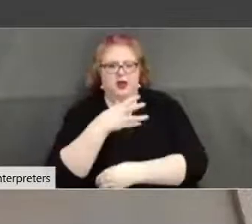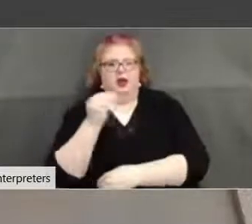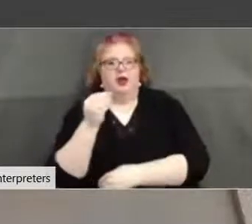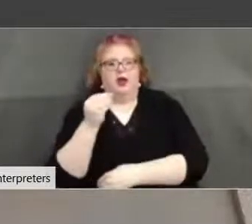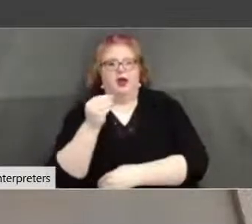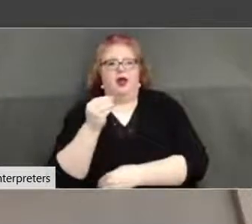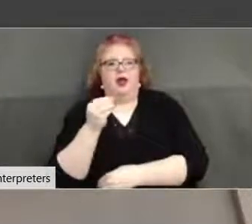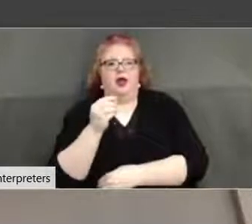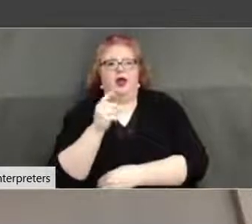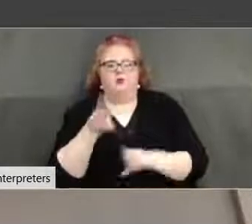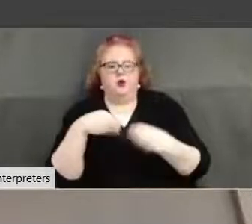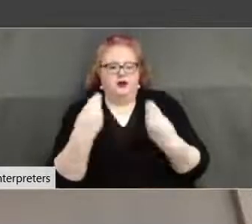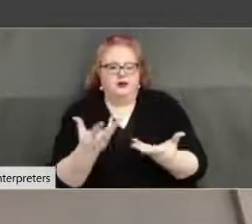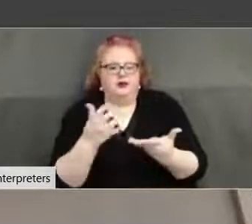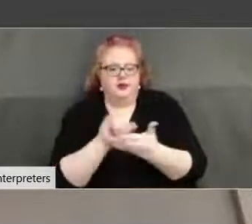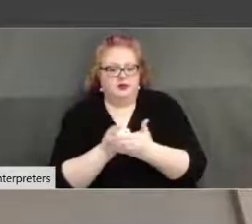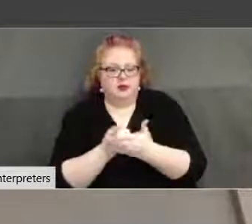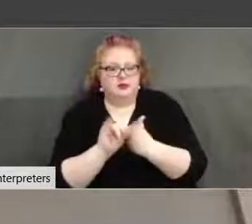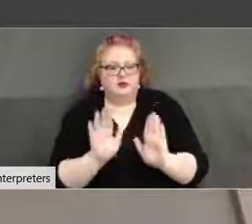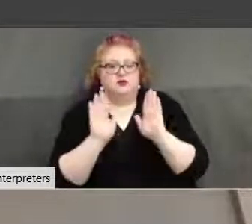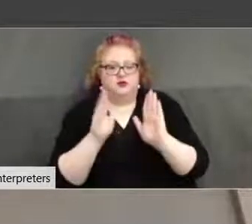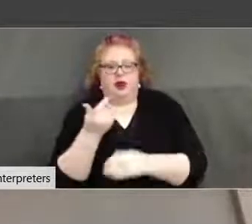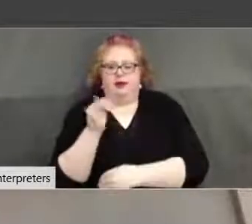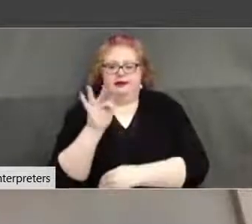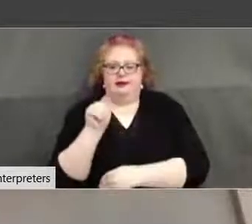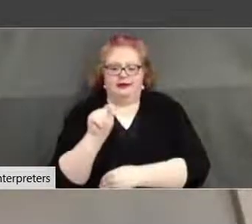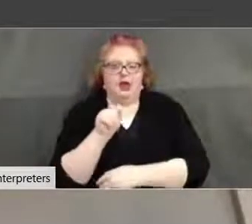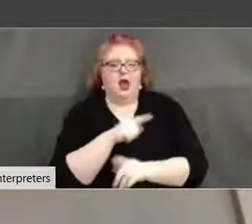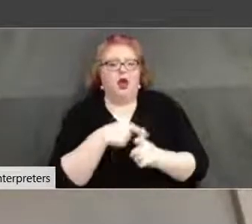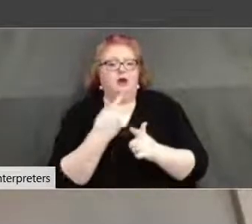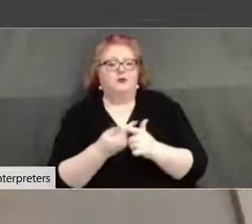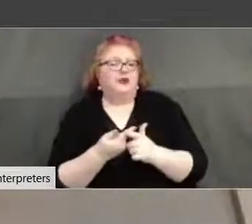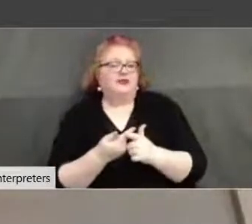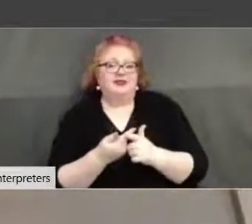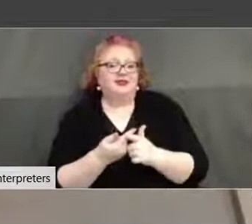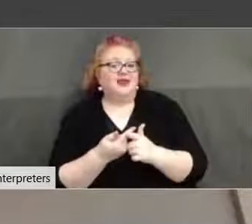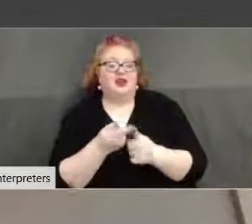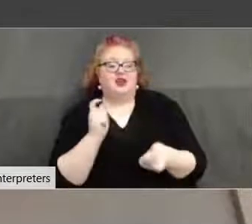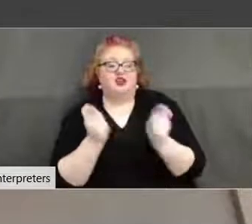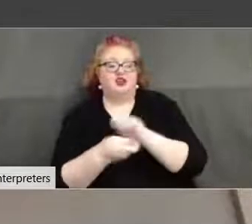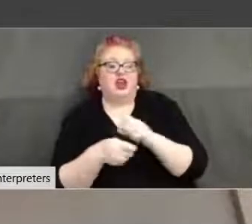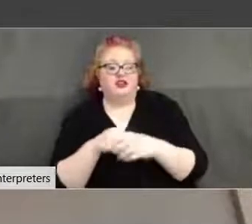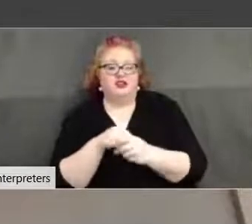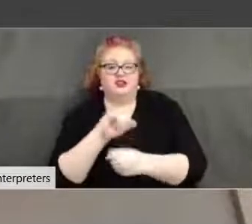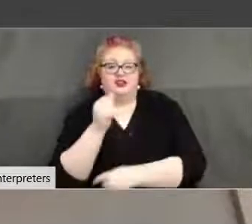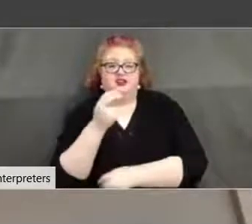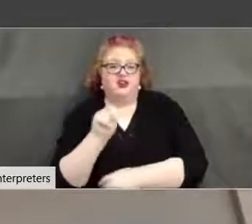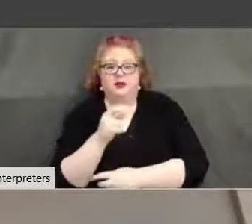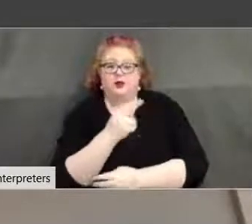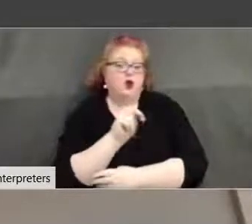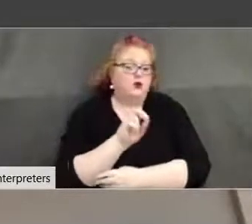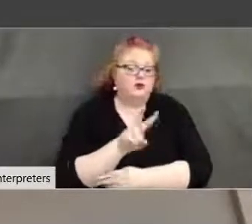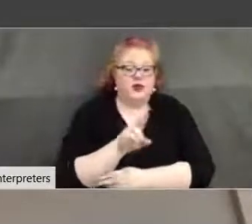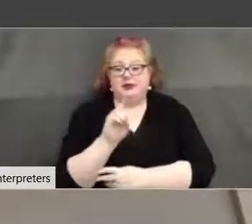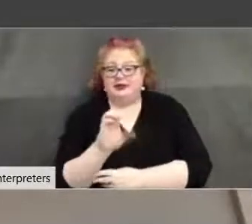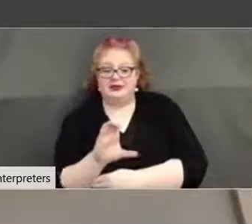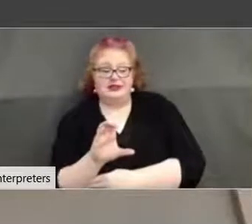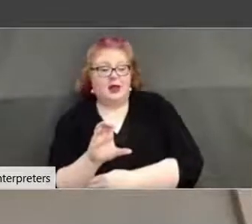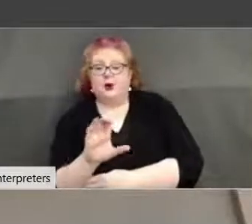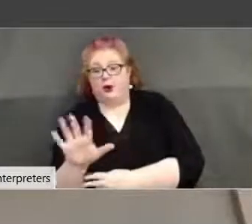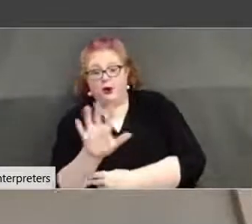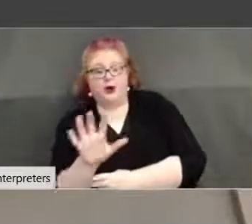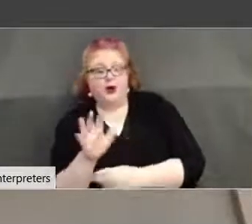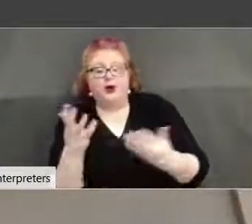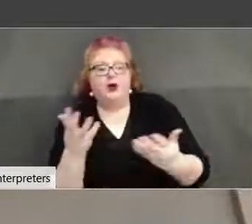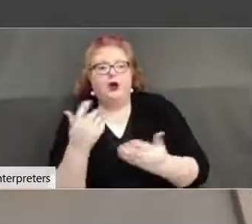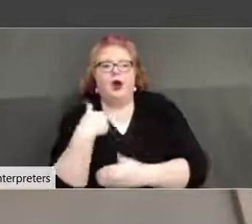We're going to have a lot of uncertainties in January, in November and December when we talked about the budget. But I'll have to wonder